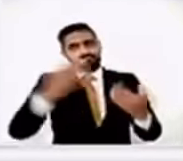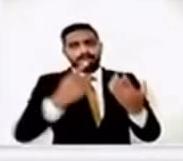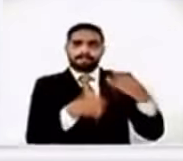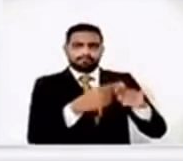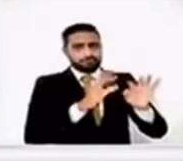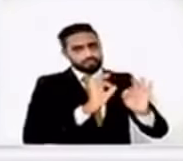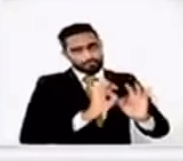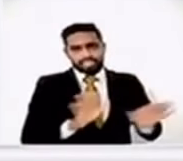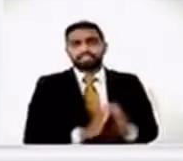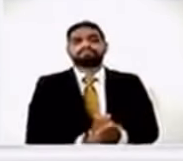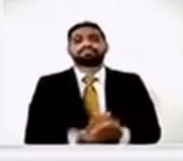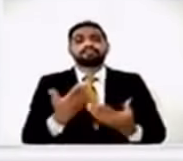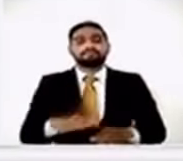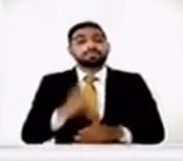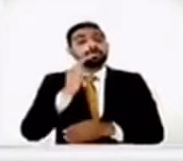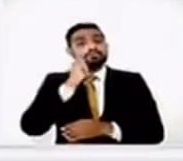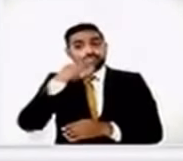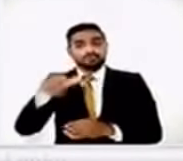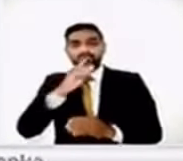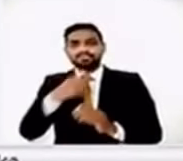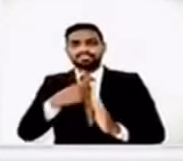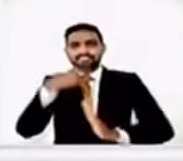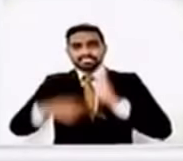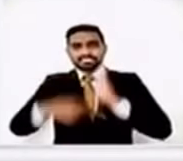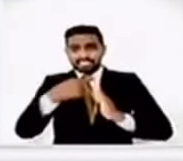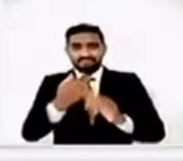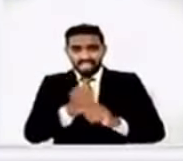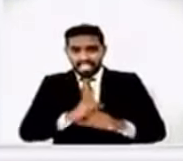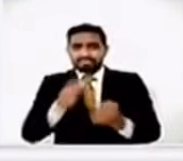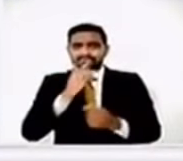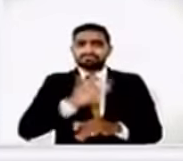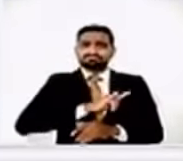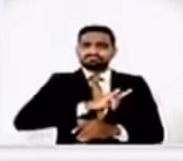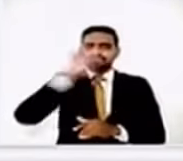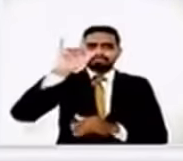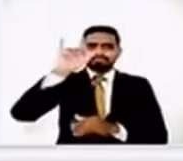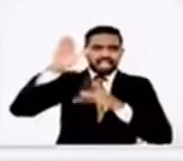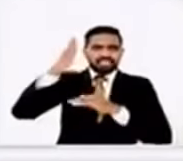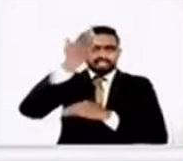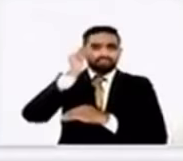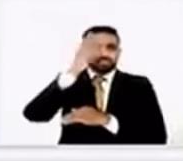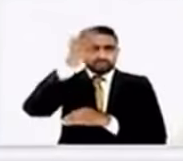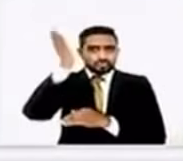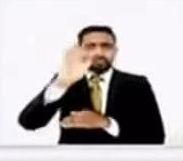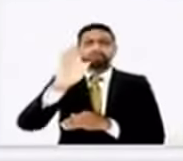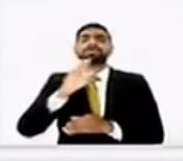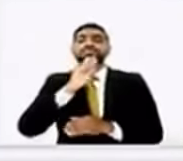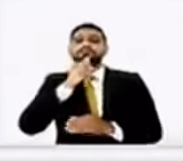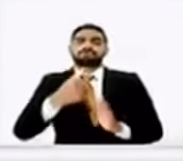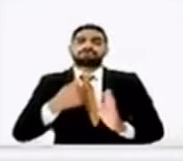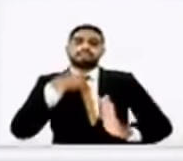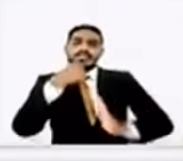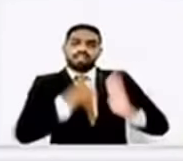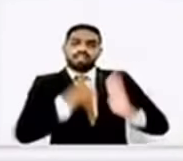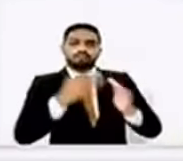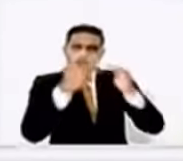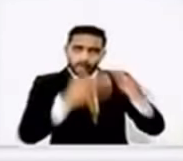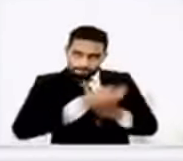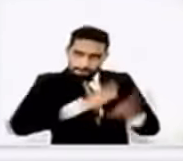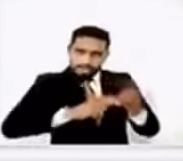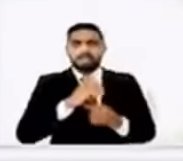permitted to purchase super luxury condominiums utilizing foreign currency earnings. Proposal to provide